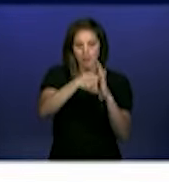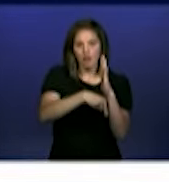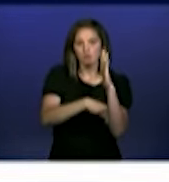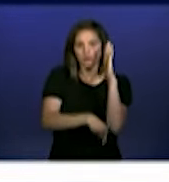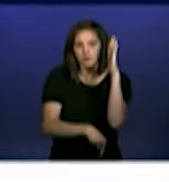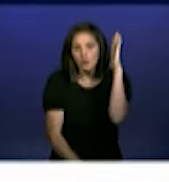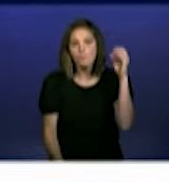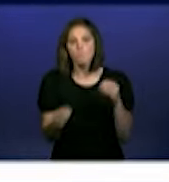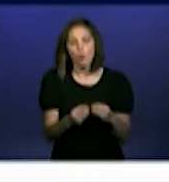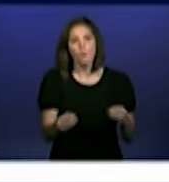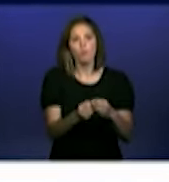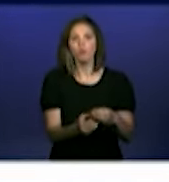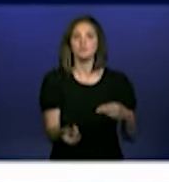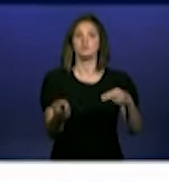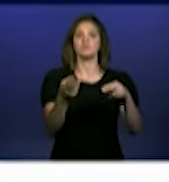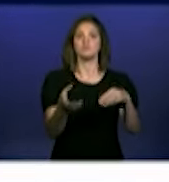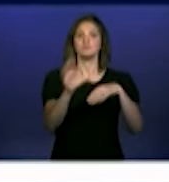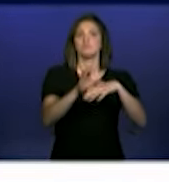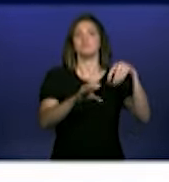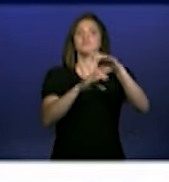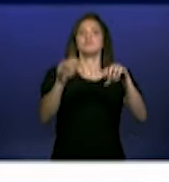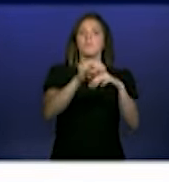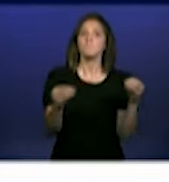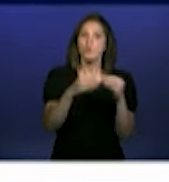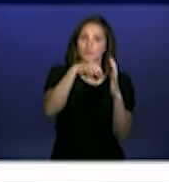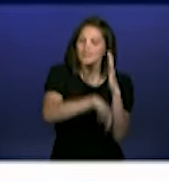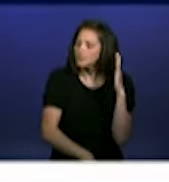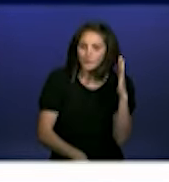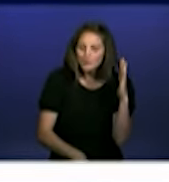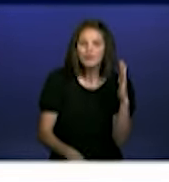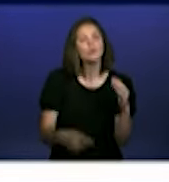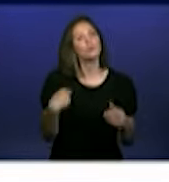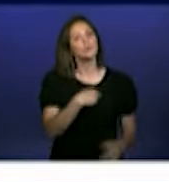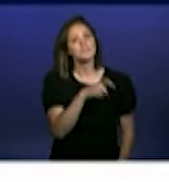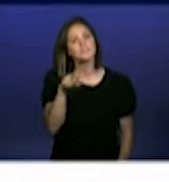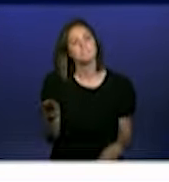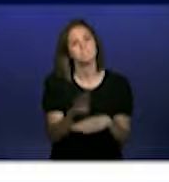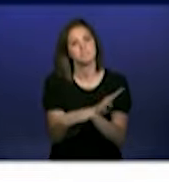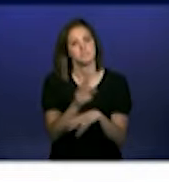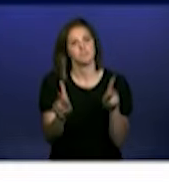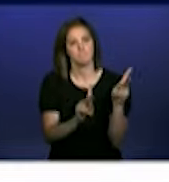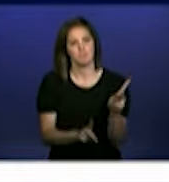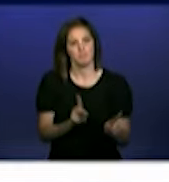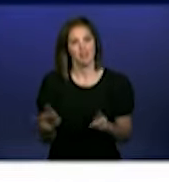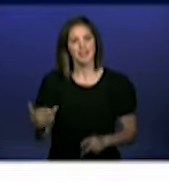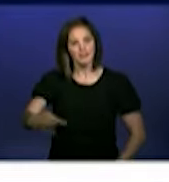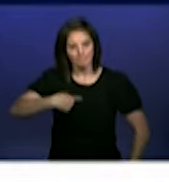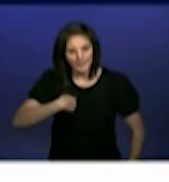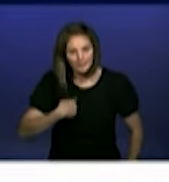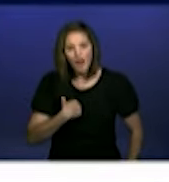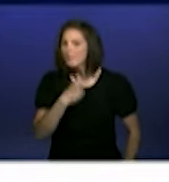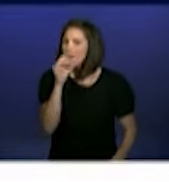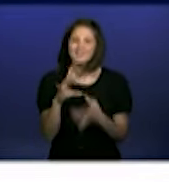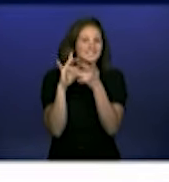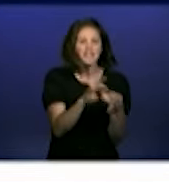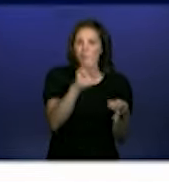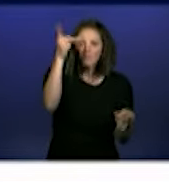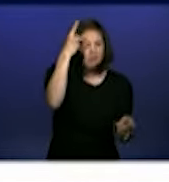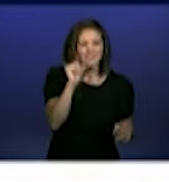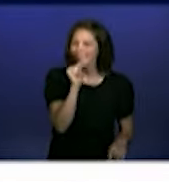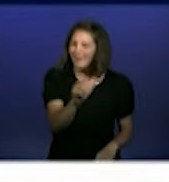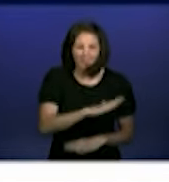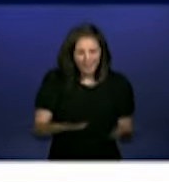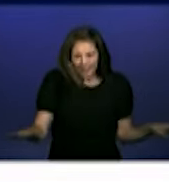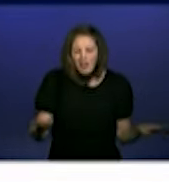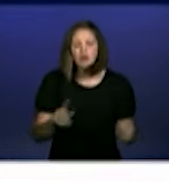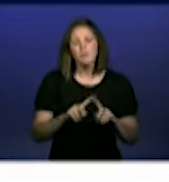people who there's no political strings attached to them, like me, who will go and stop the spending. Look, Mitch McConnell,